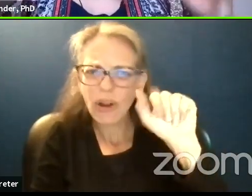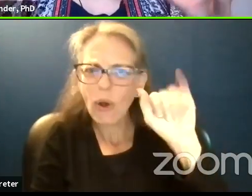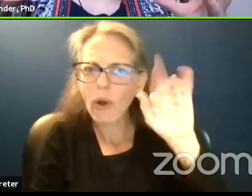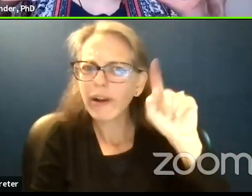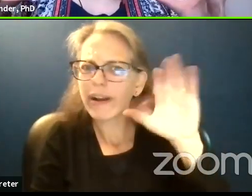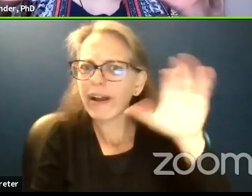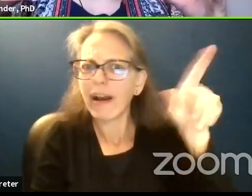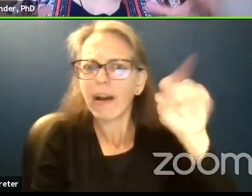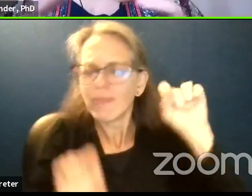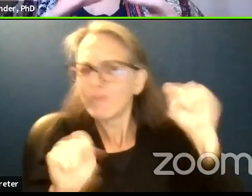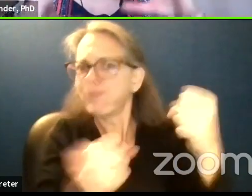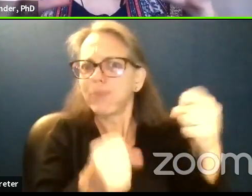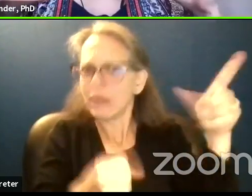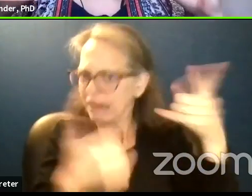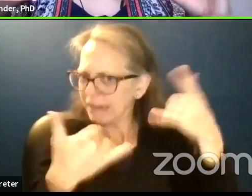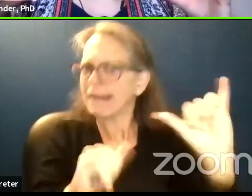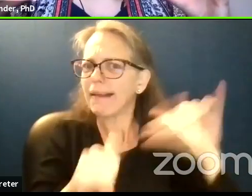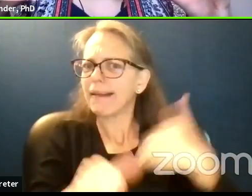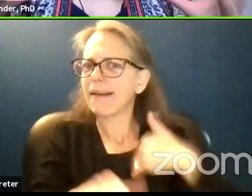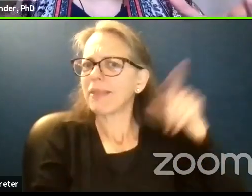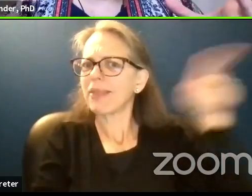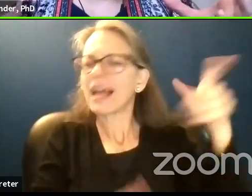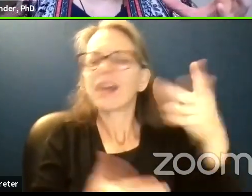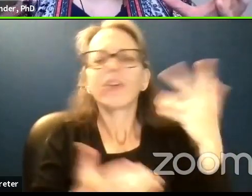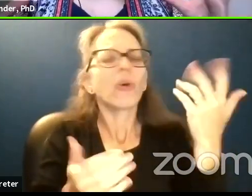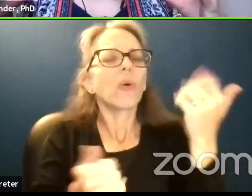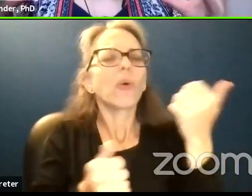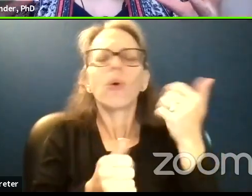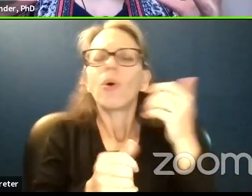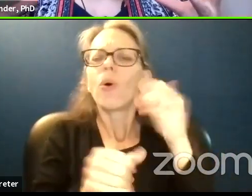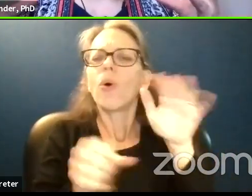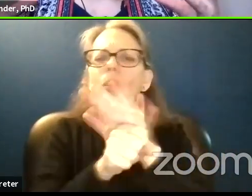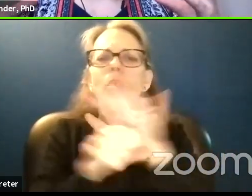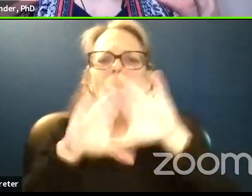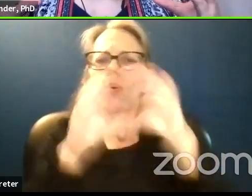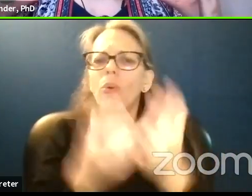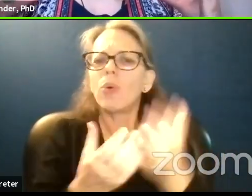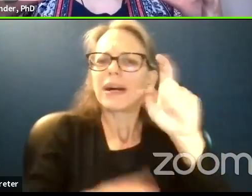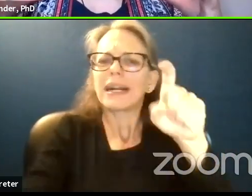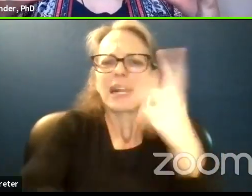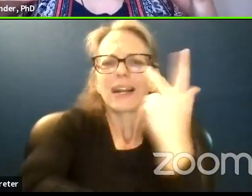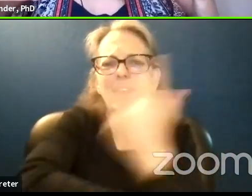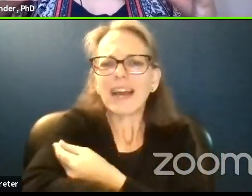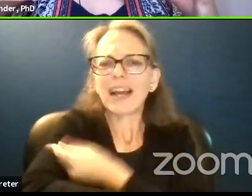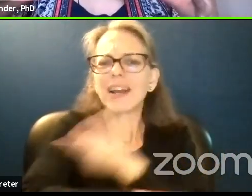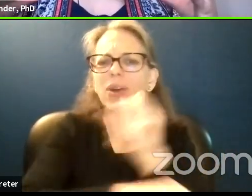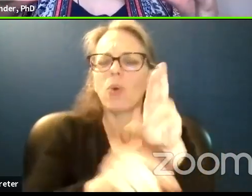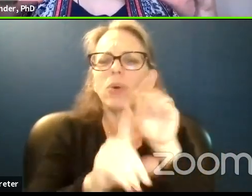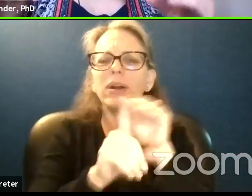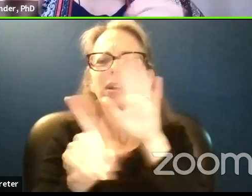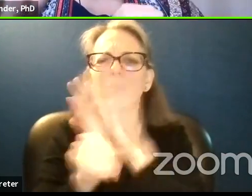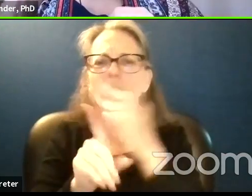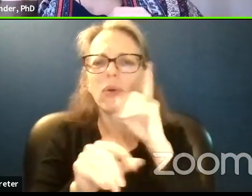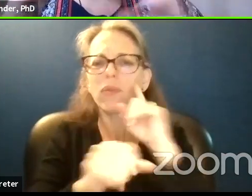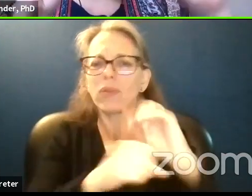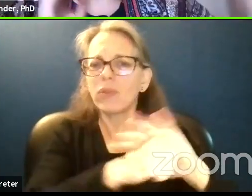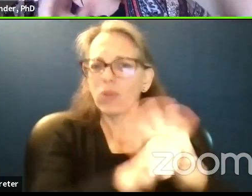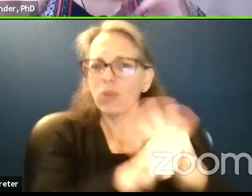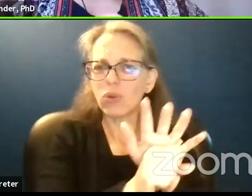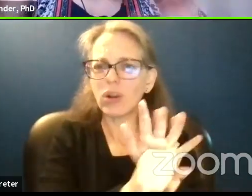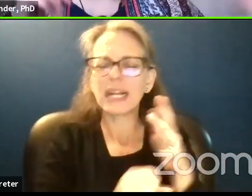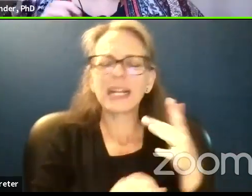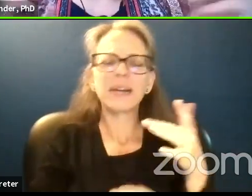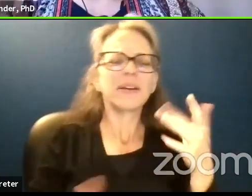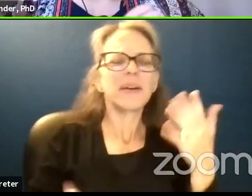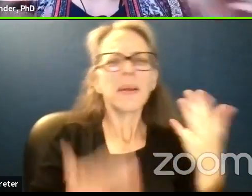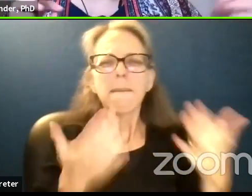whole world needs to get vaccinated or exposed to coronavirus. There's likely that there's going to be little